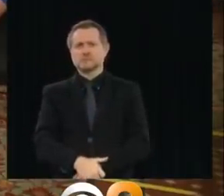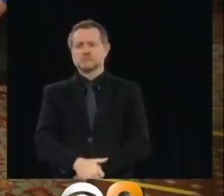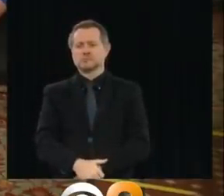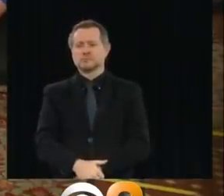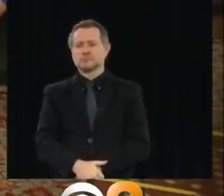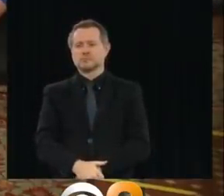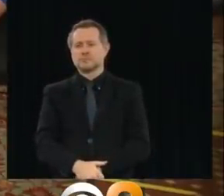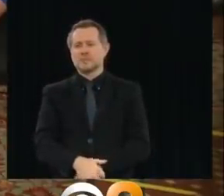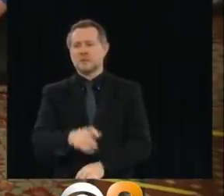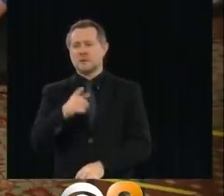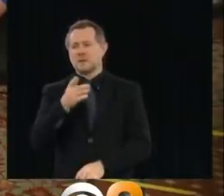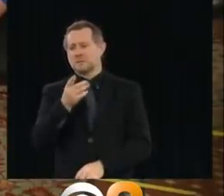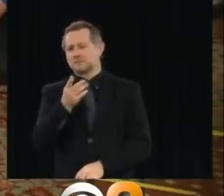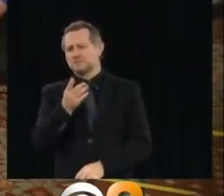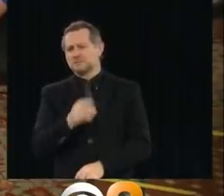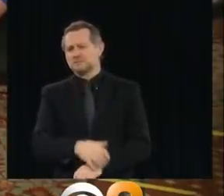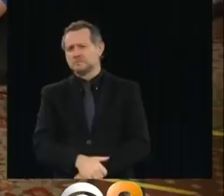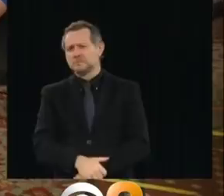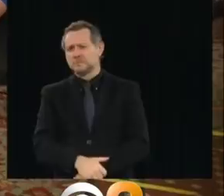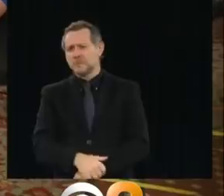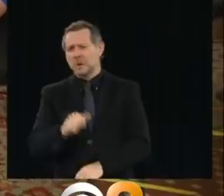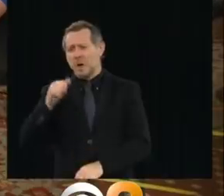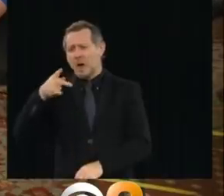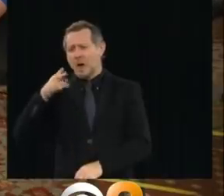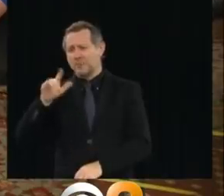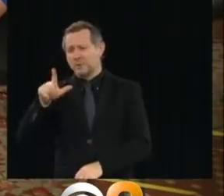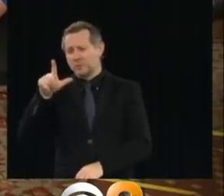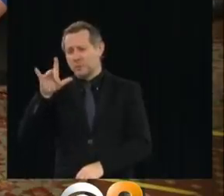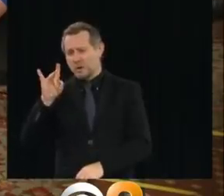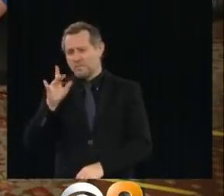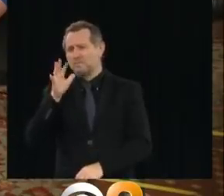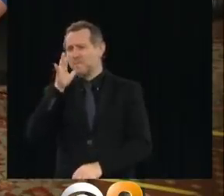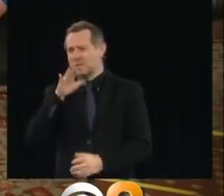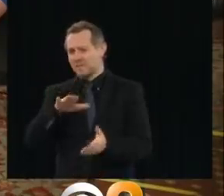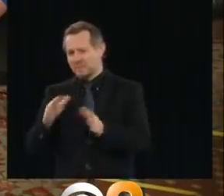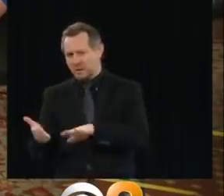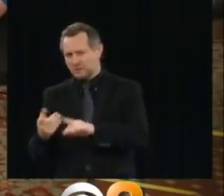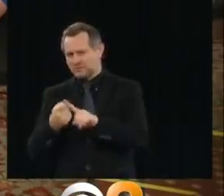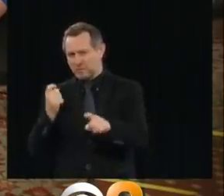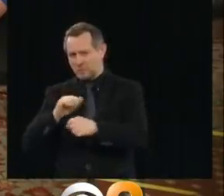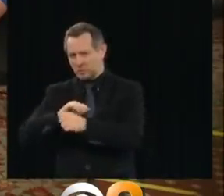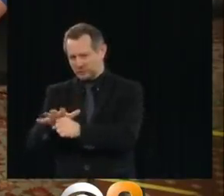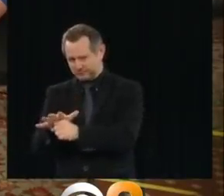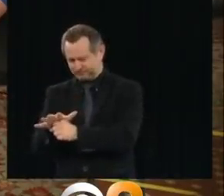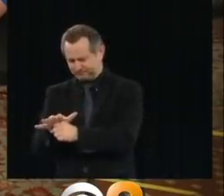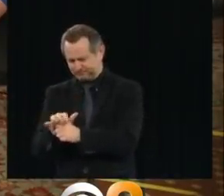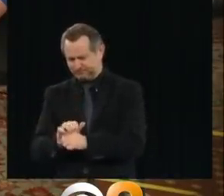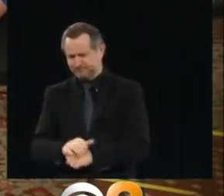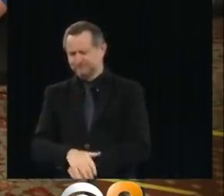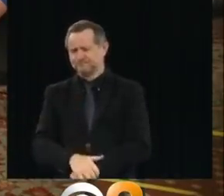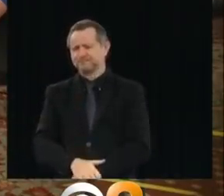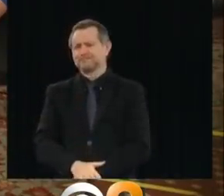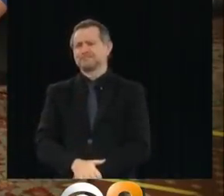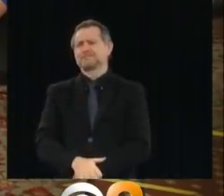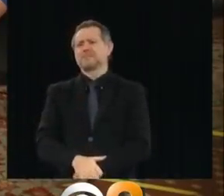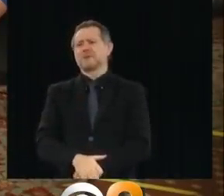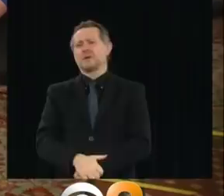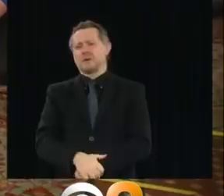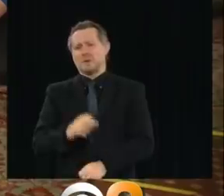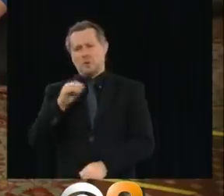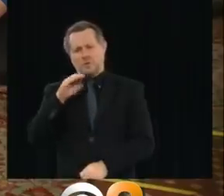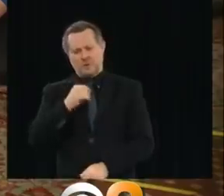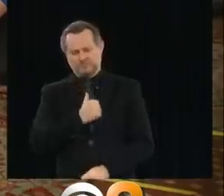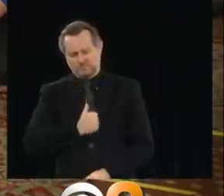my mom, April 28th, my mom passed away from coronavirus. So that's why you haven't seen me here. I'm sorry. It's a